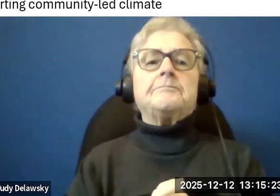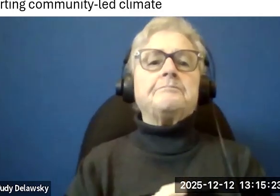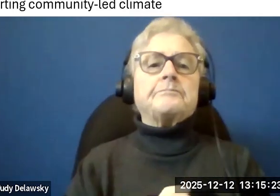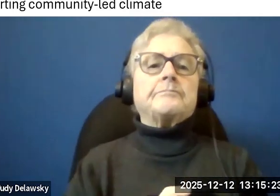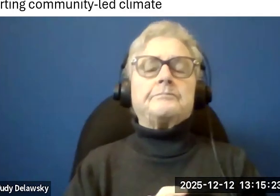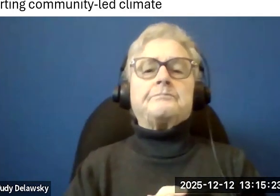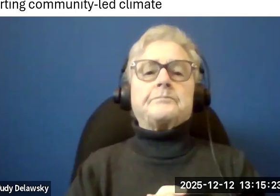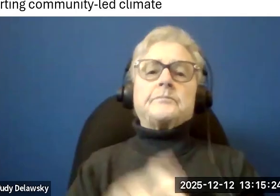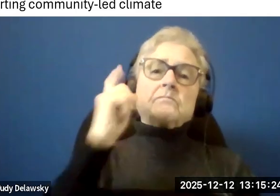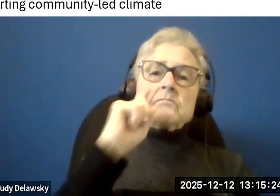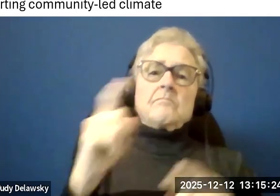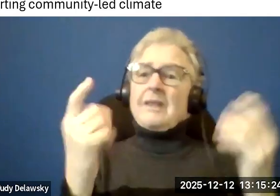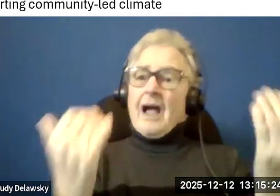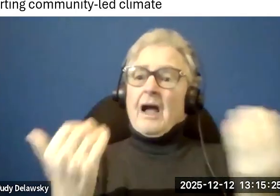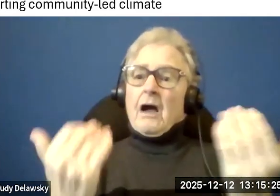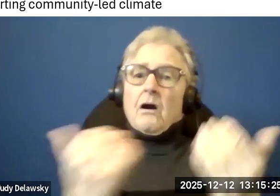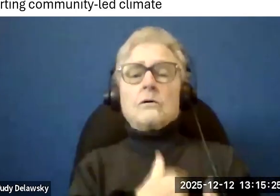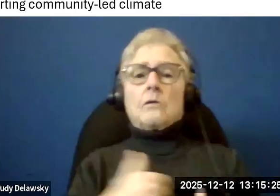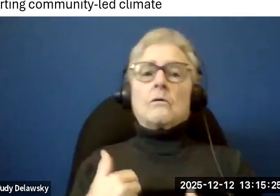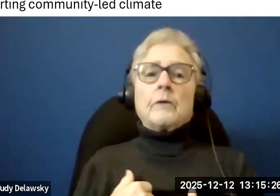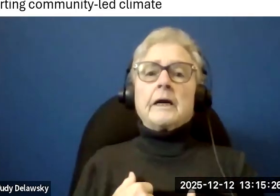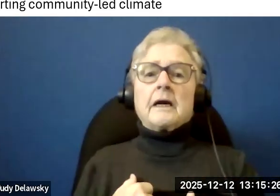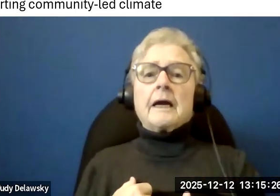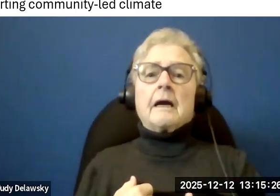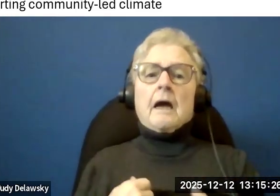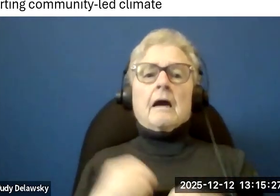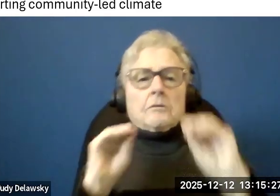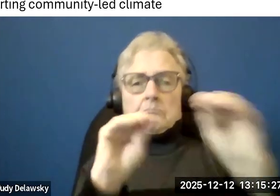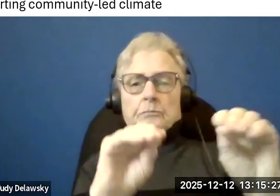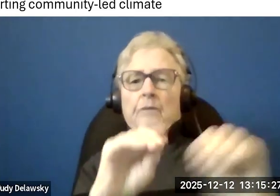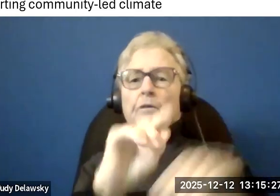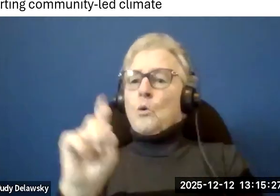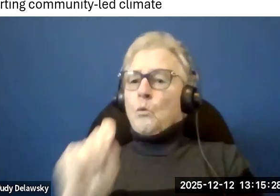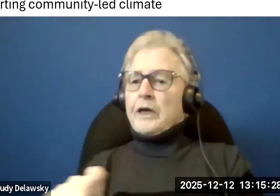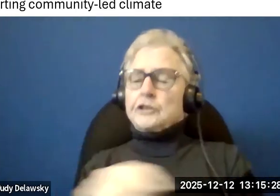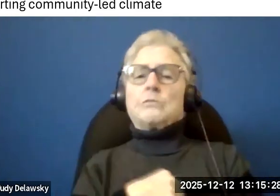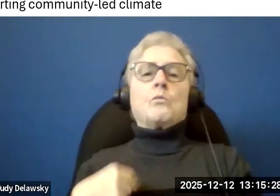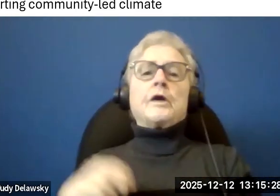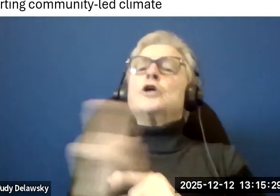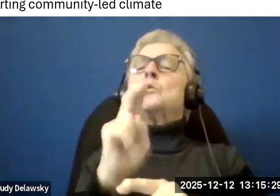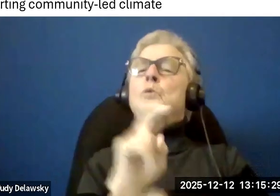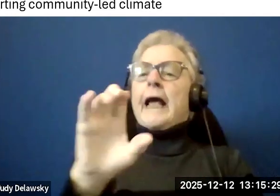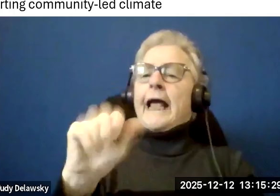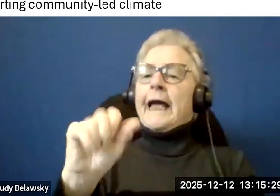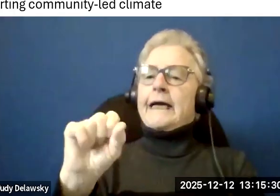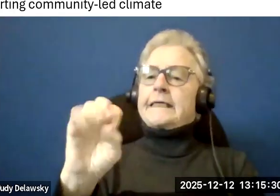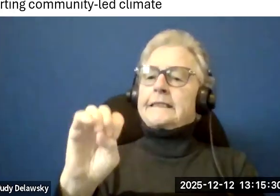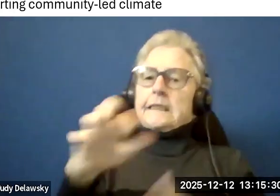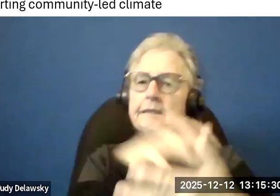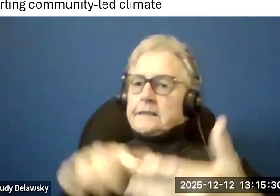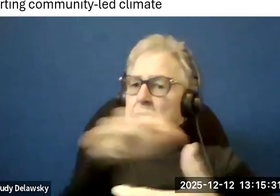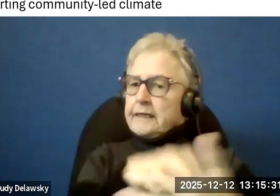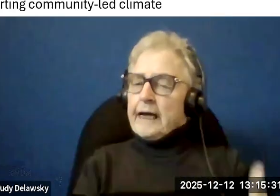So for us to address and answer these questions, we use a case study approach combining multiple